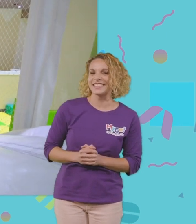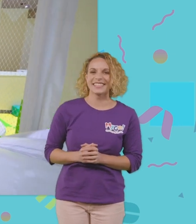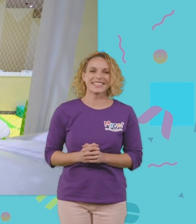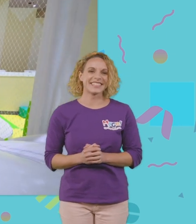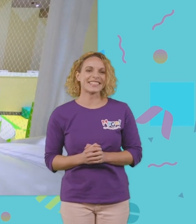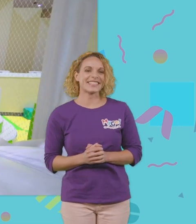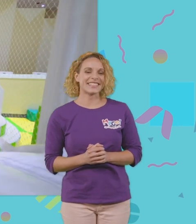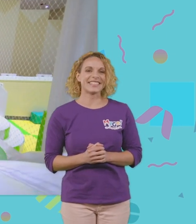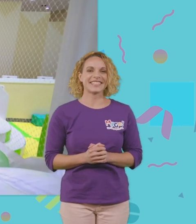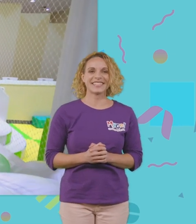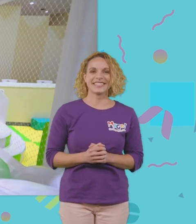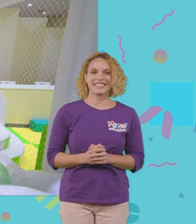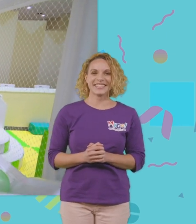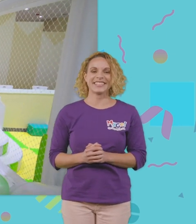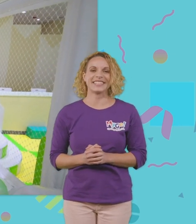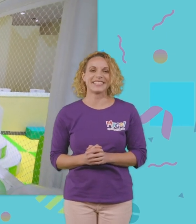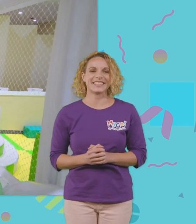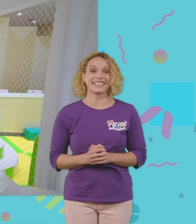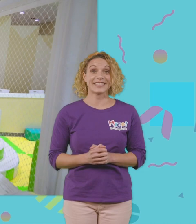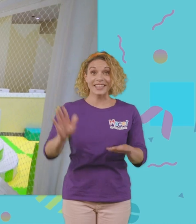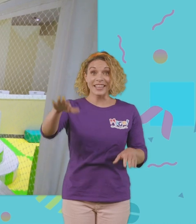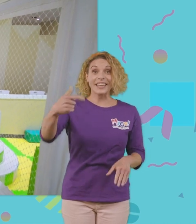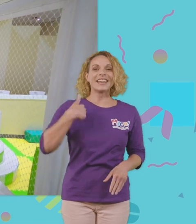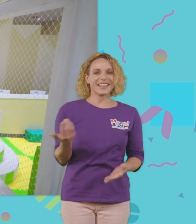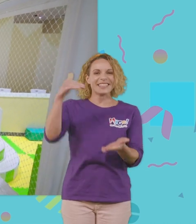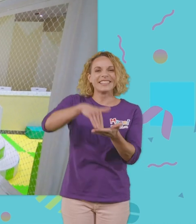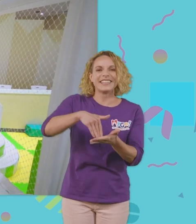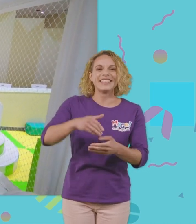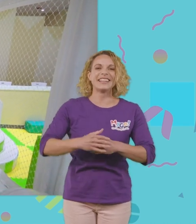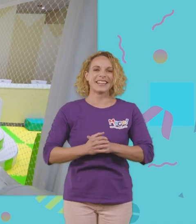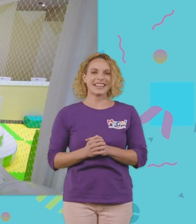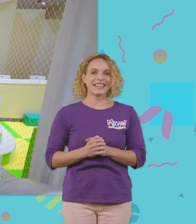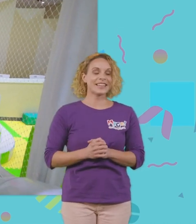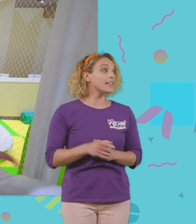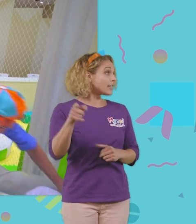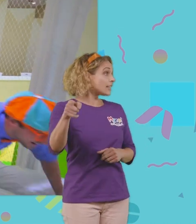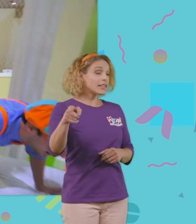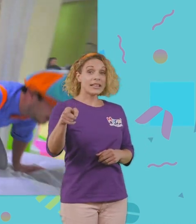Here, I'll do it again.